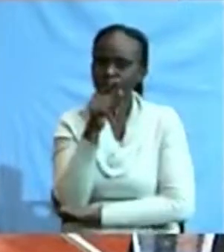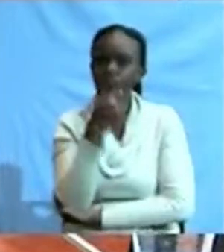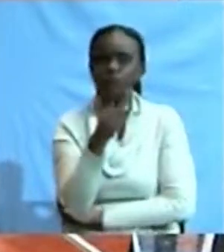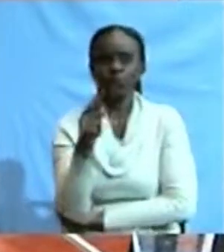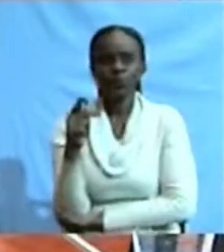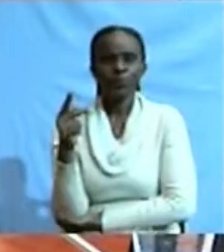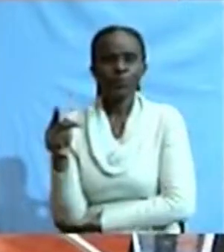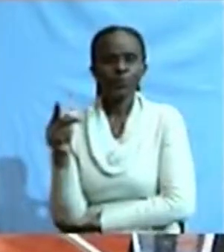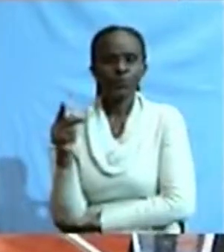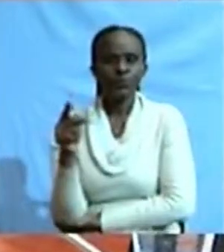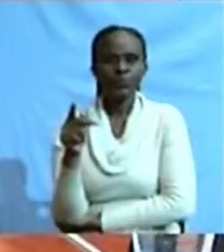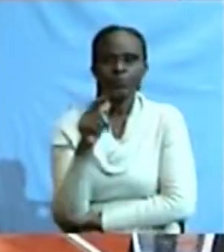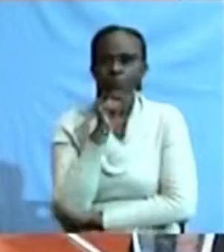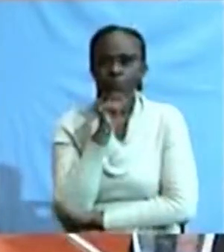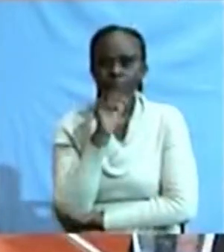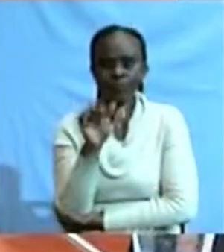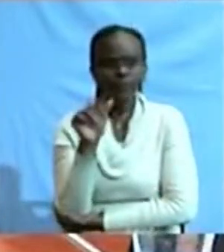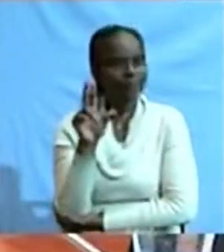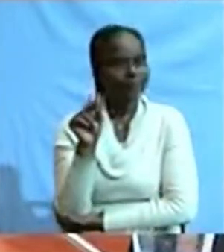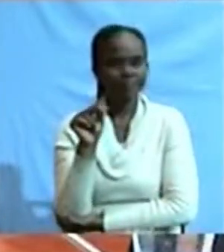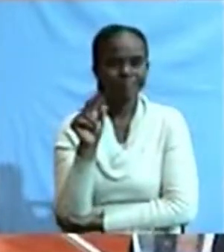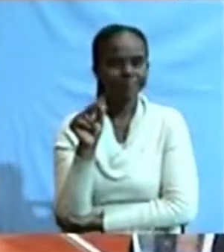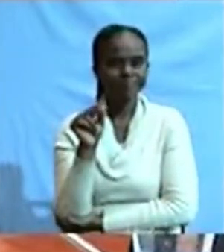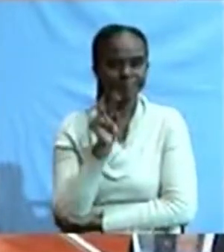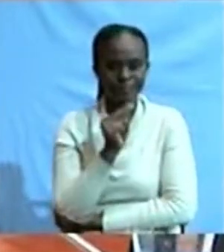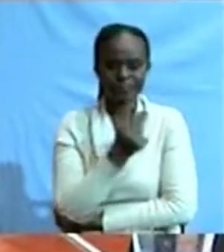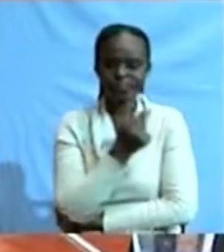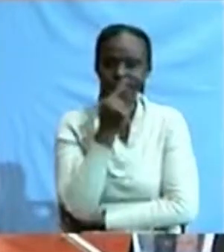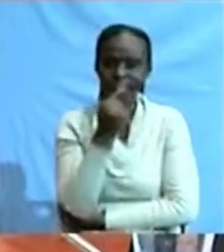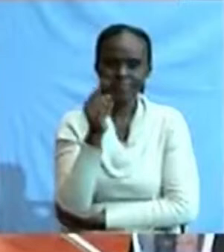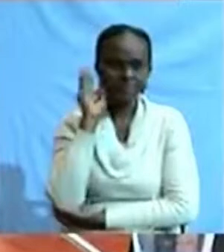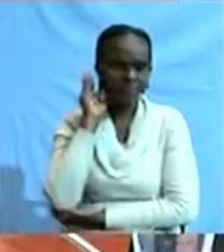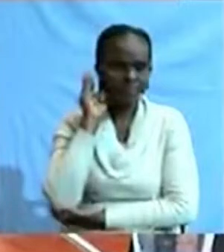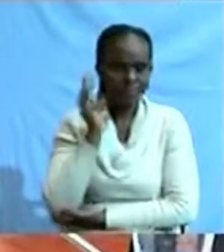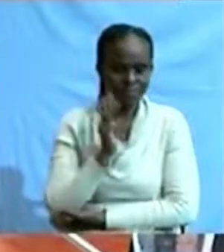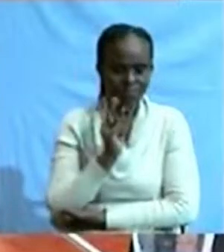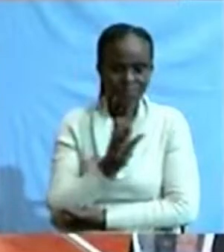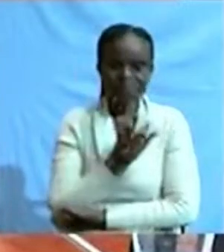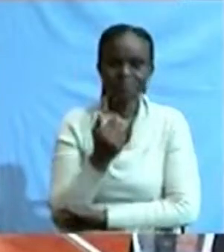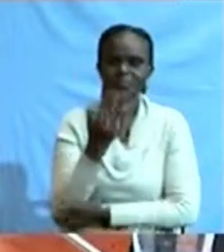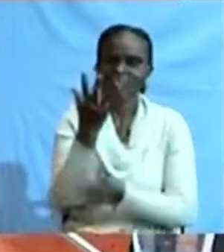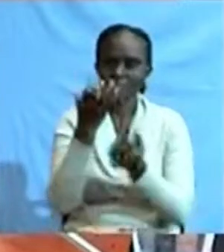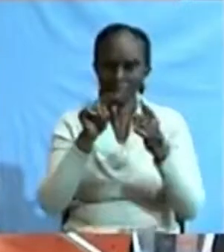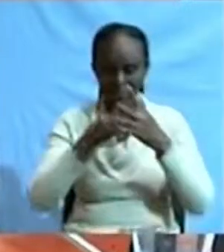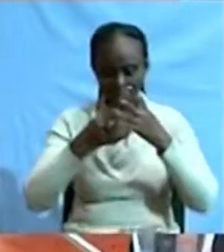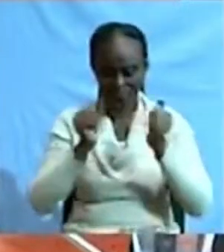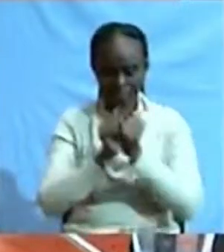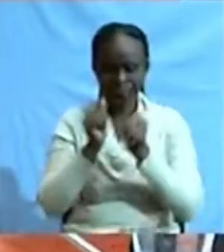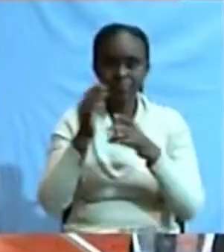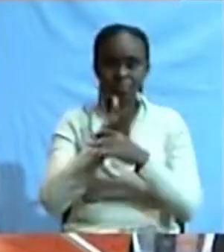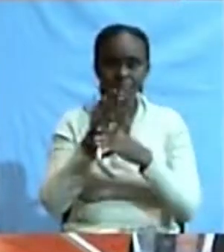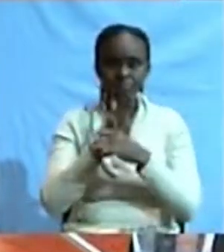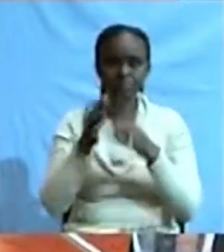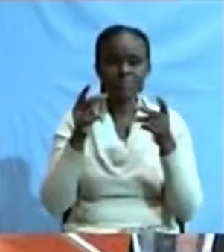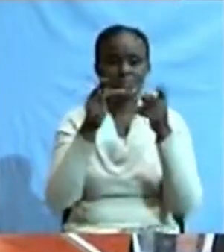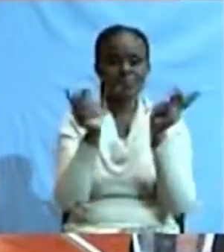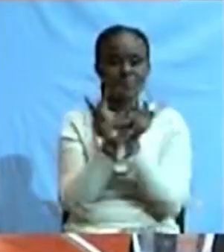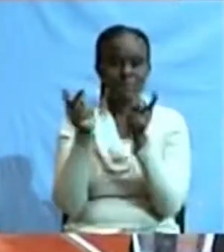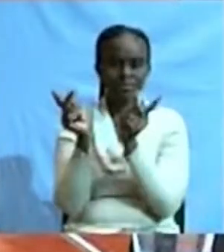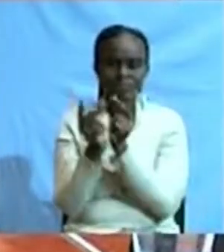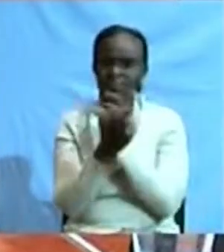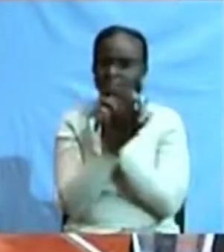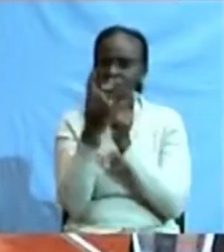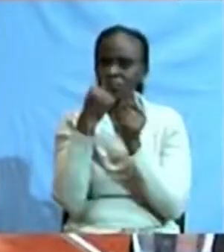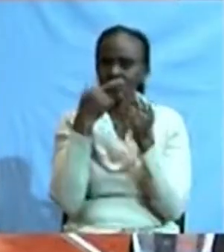property owners. No. We are saying we want to start with the commercials because those are the ones that owe